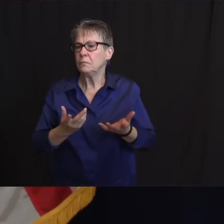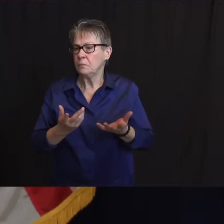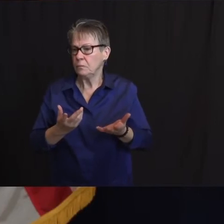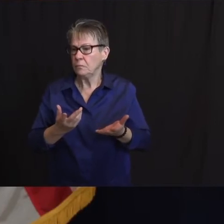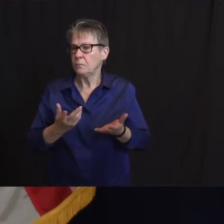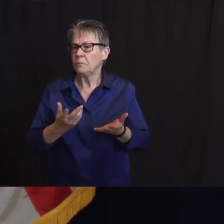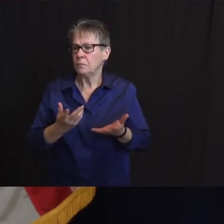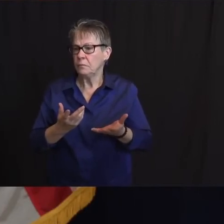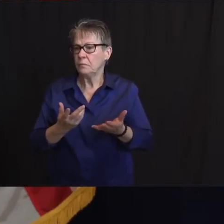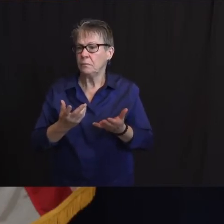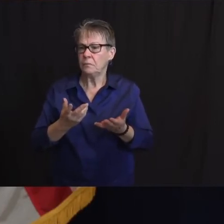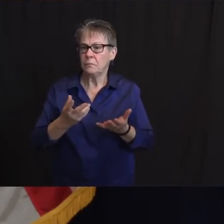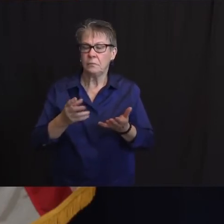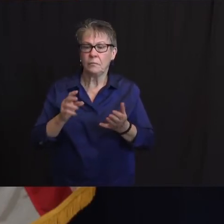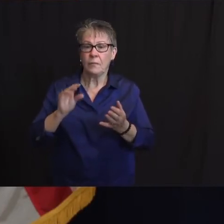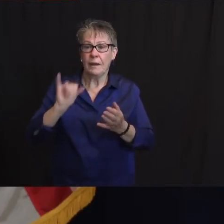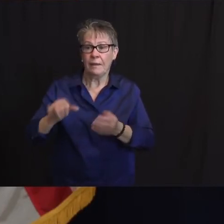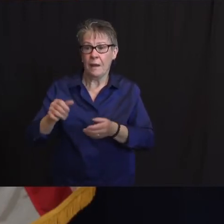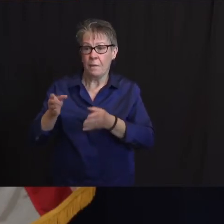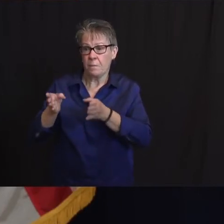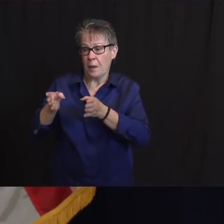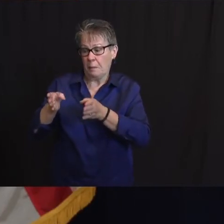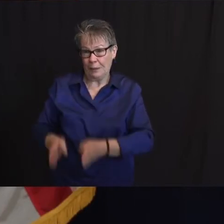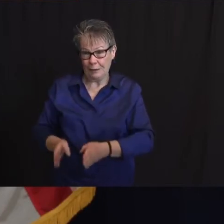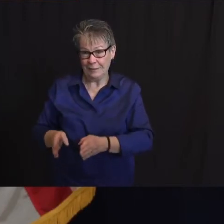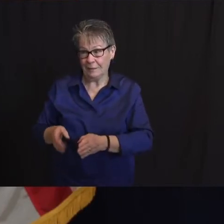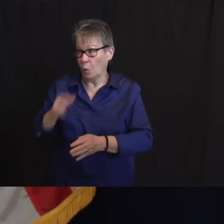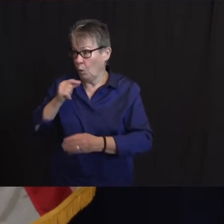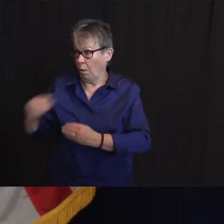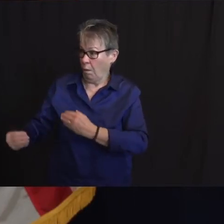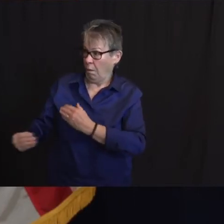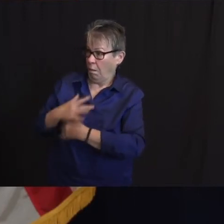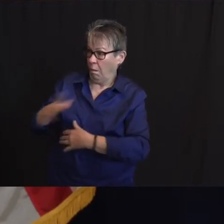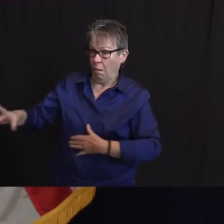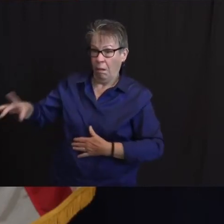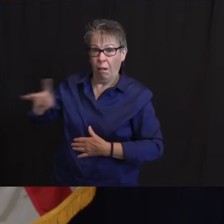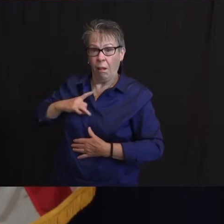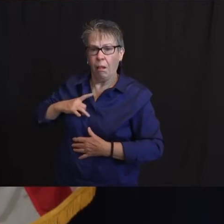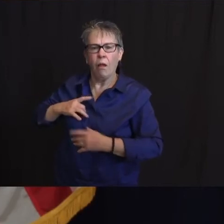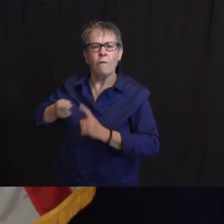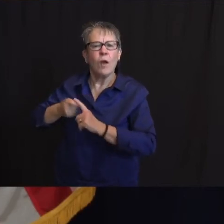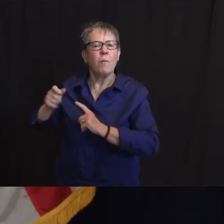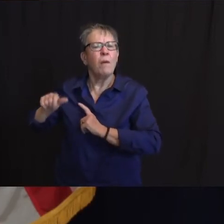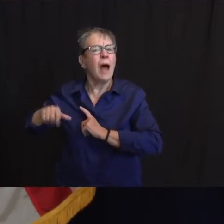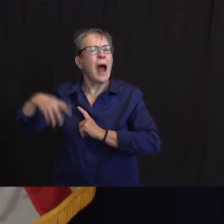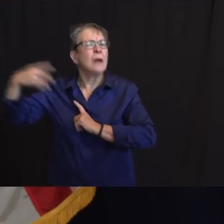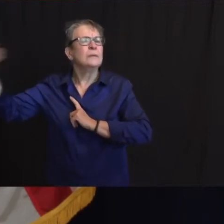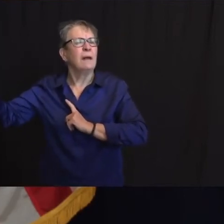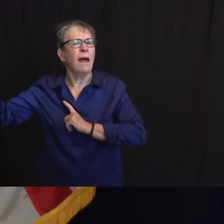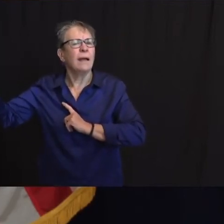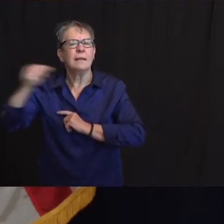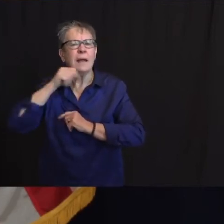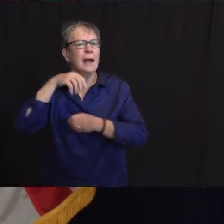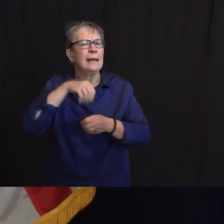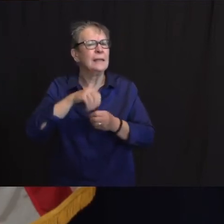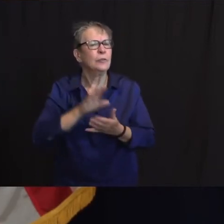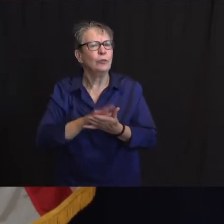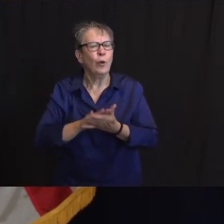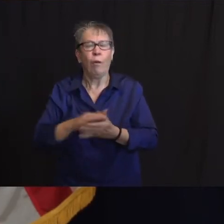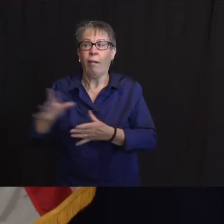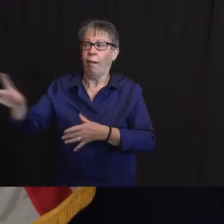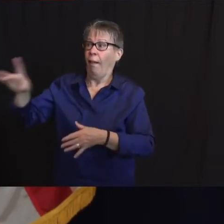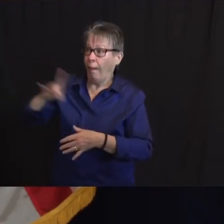due to something not related to COVID was high. So it came down to a question that people are asking about, why are we now saying